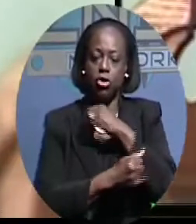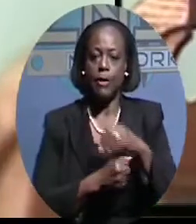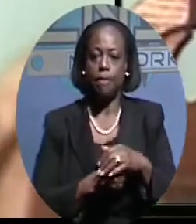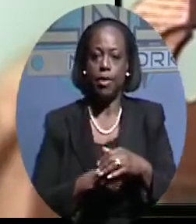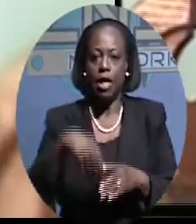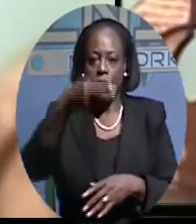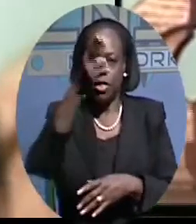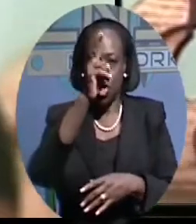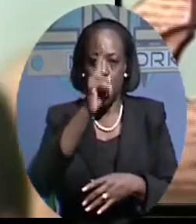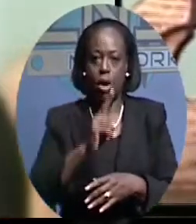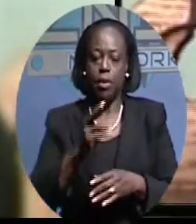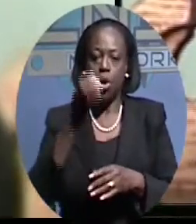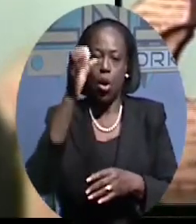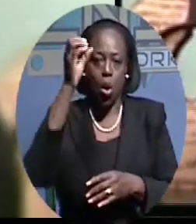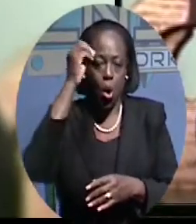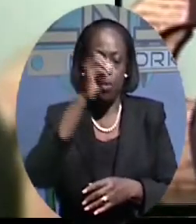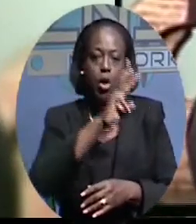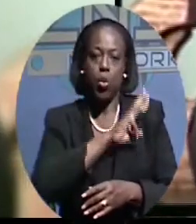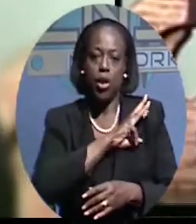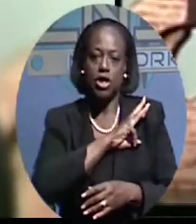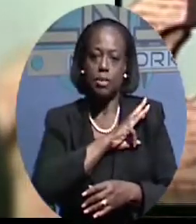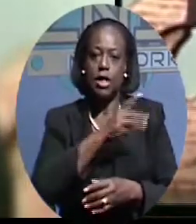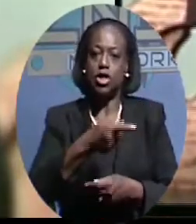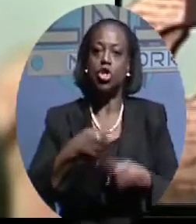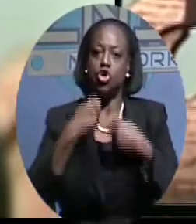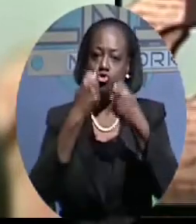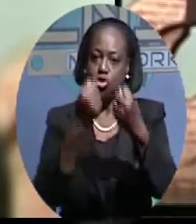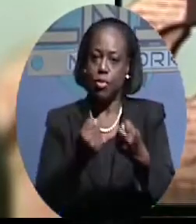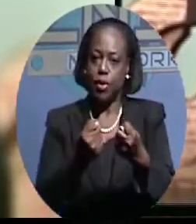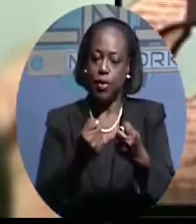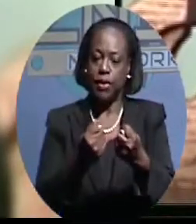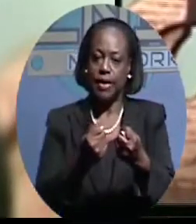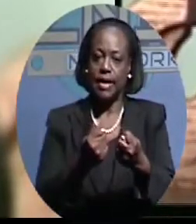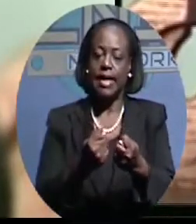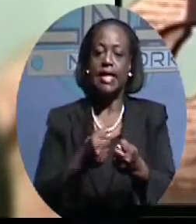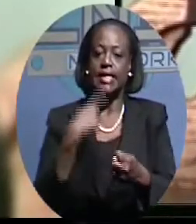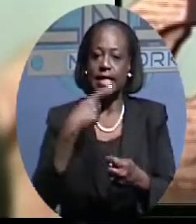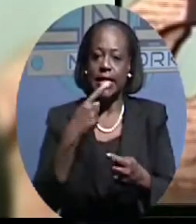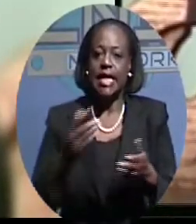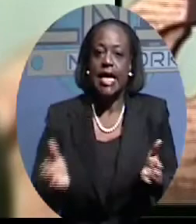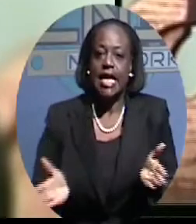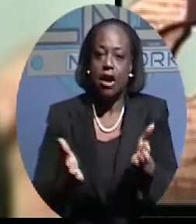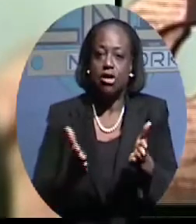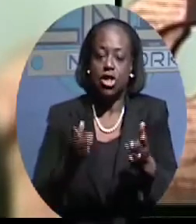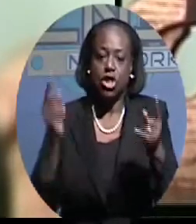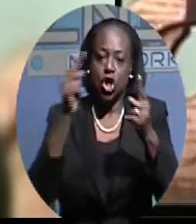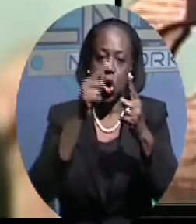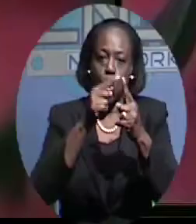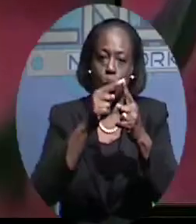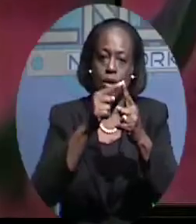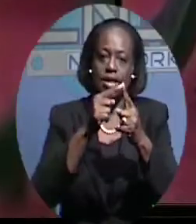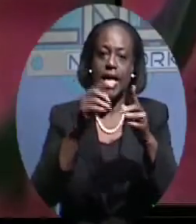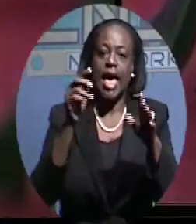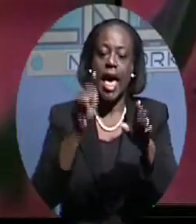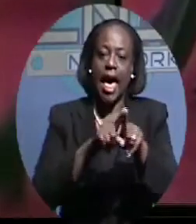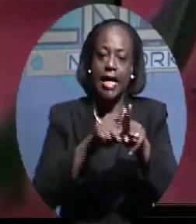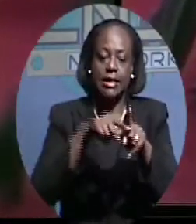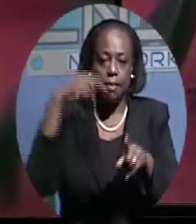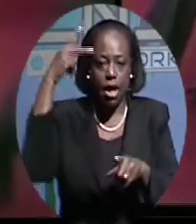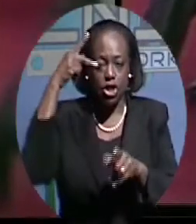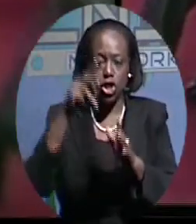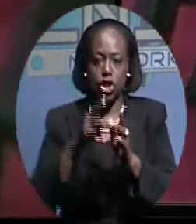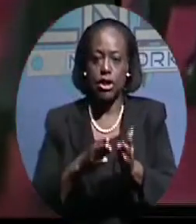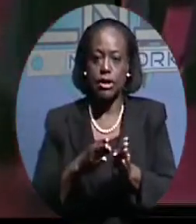O.B. Wilchcombe, in his tribute, credited John Martin for encouraging his goals as a broadcast journalist and a politician. Minister Wilchcombe